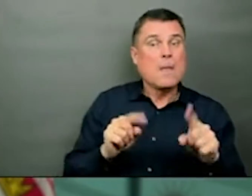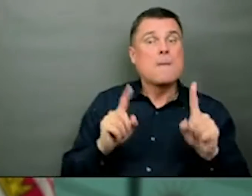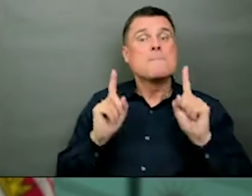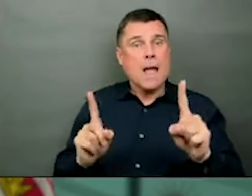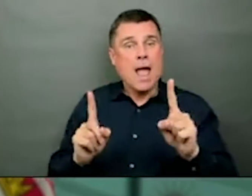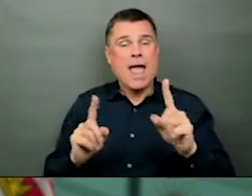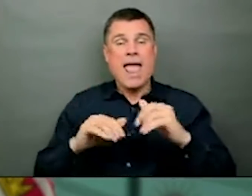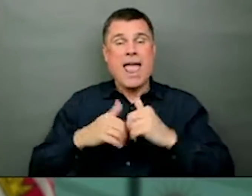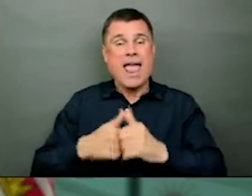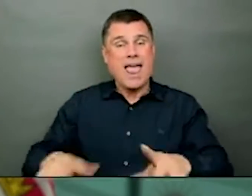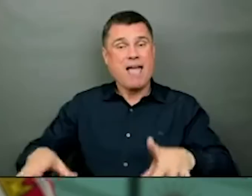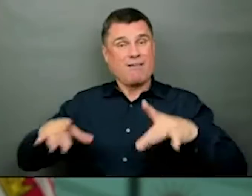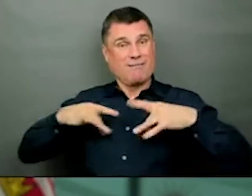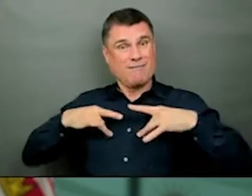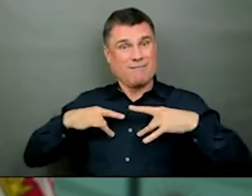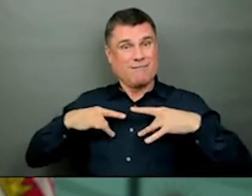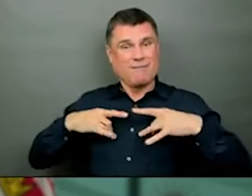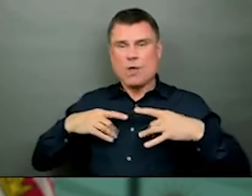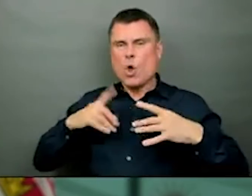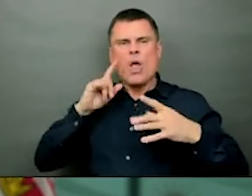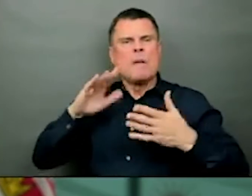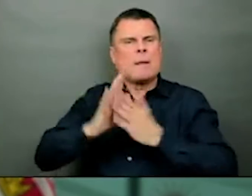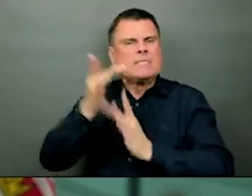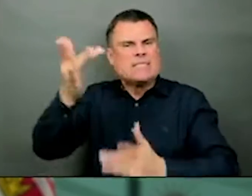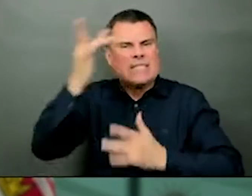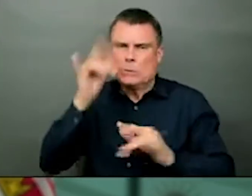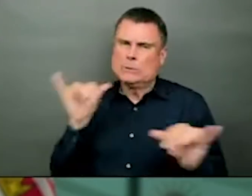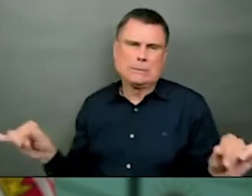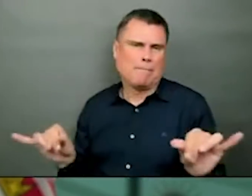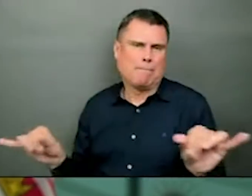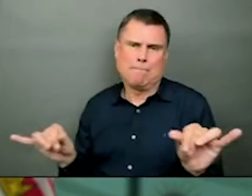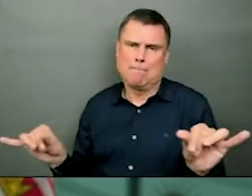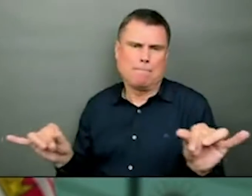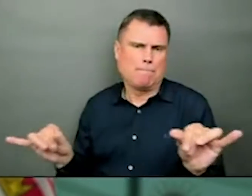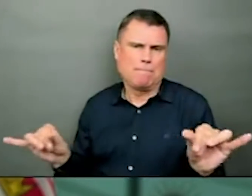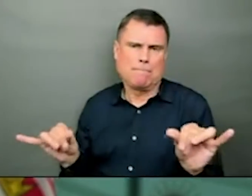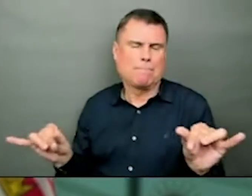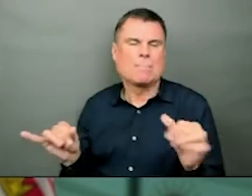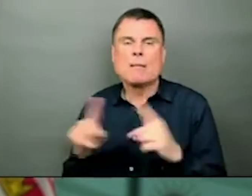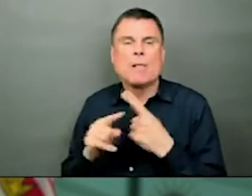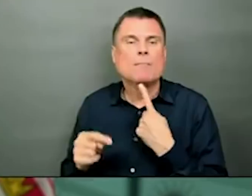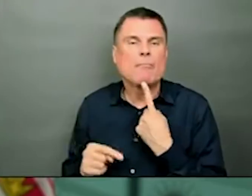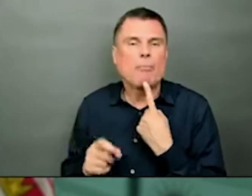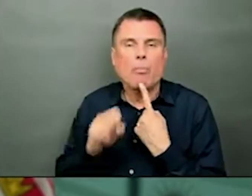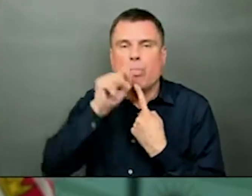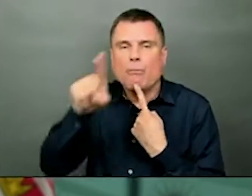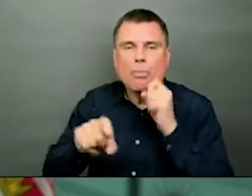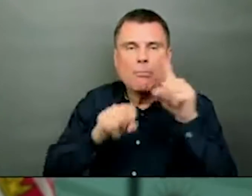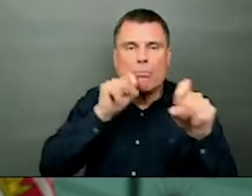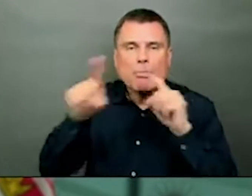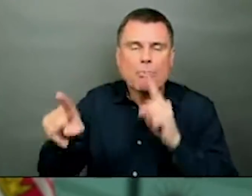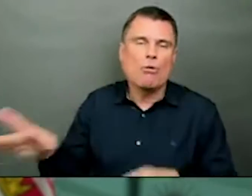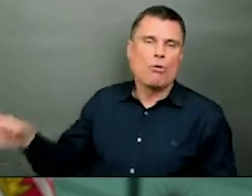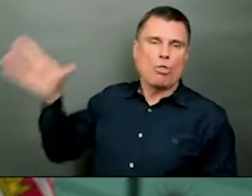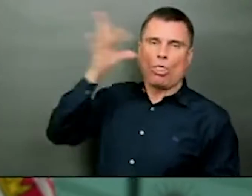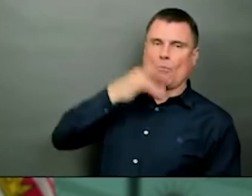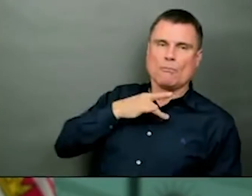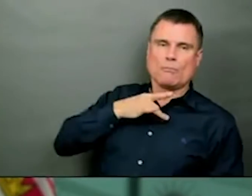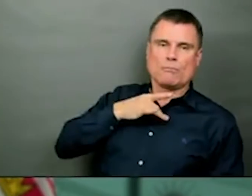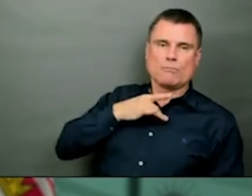droplets, those have not changed. So your question is actually really, really pertinent. It's not a question of doing something different. It's doing what we